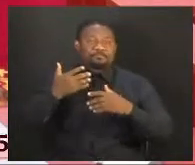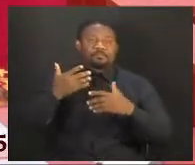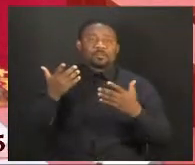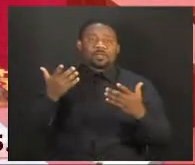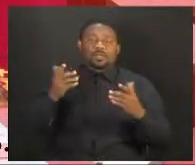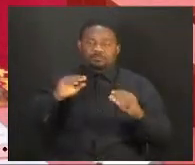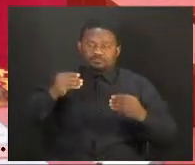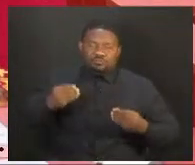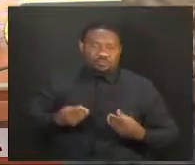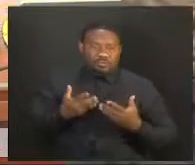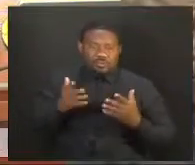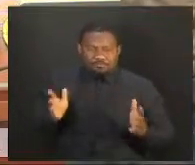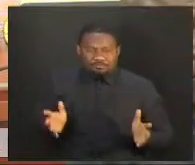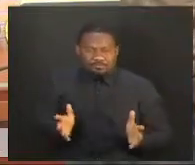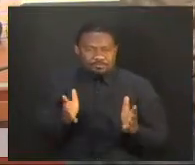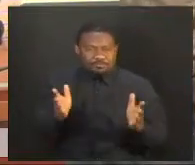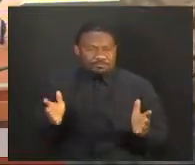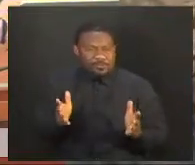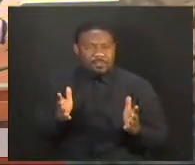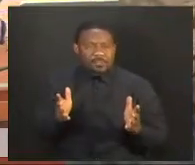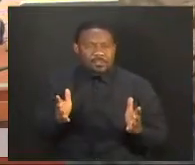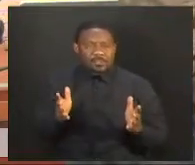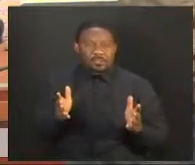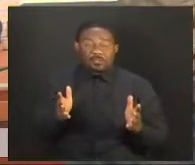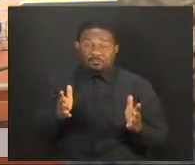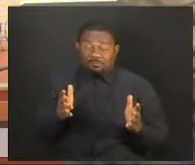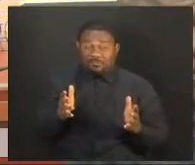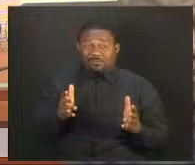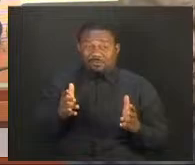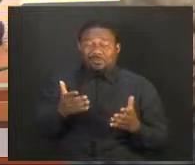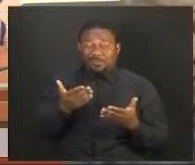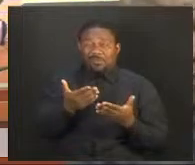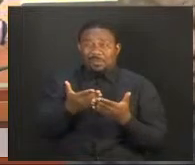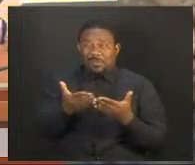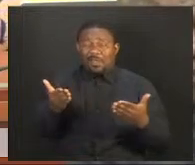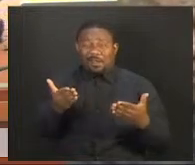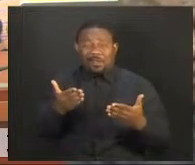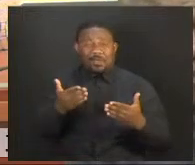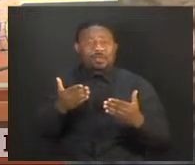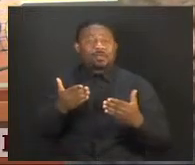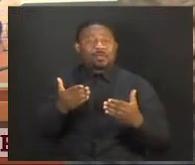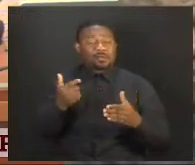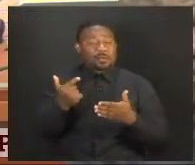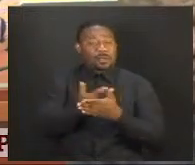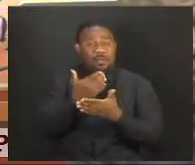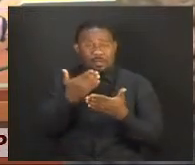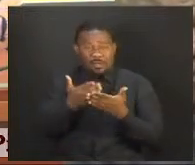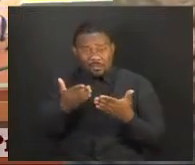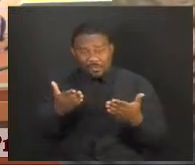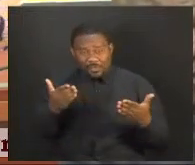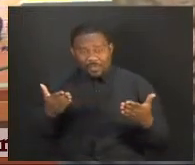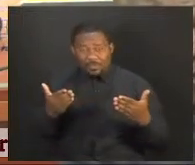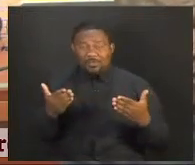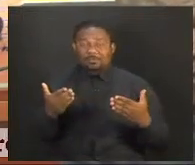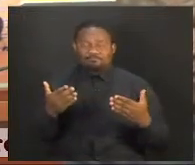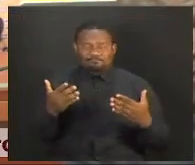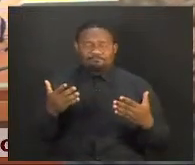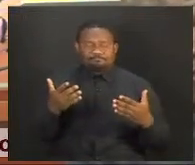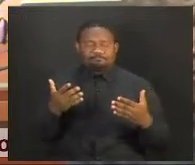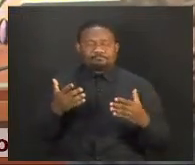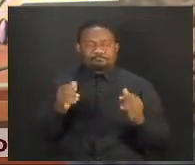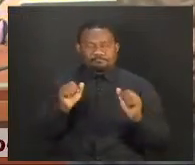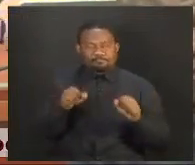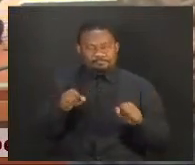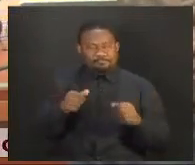stimulating demand by patronizing made-in-Ghana goods under the 24-hour economy.